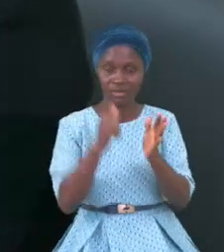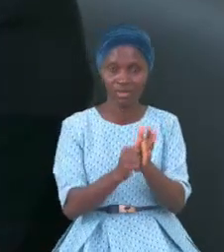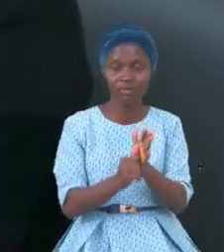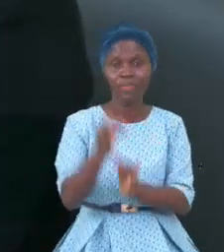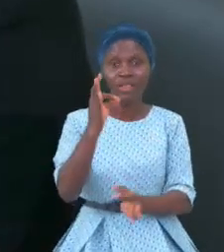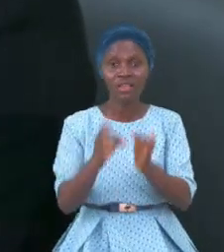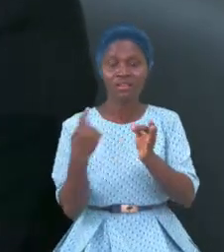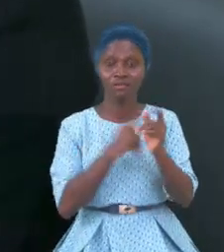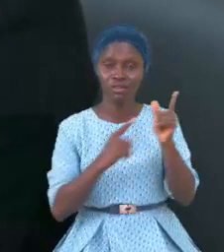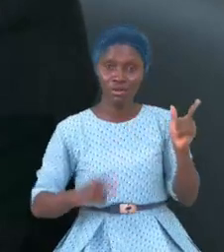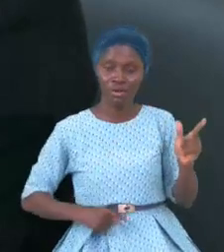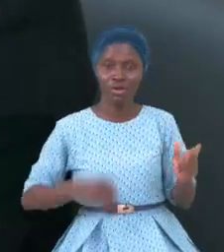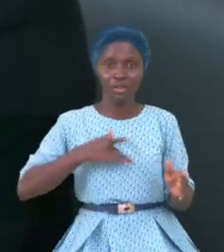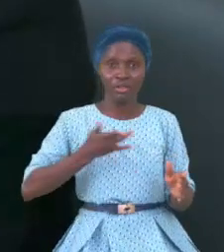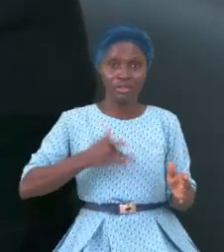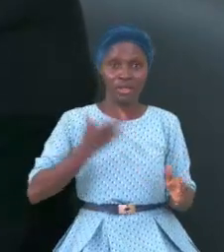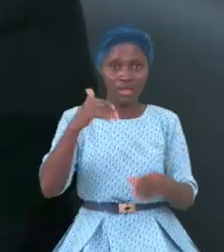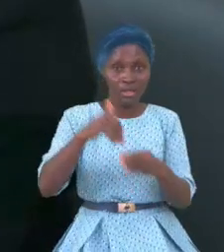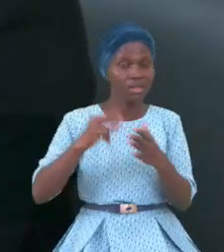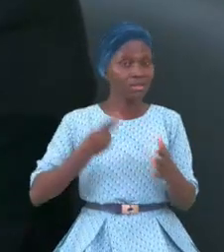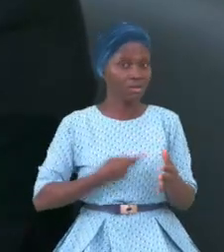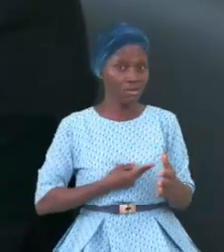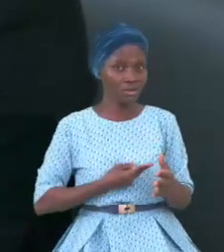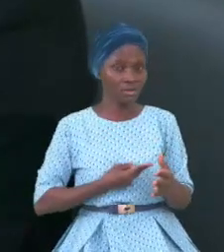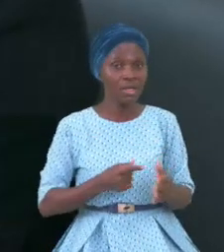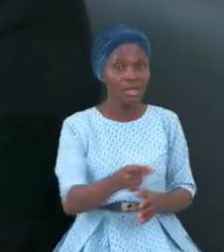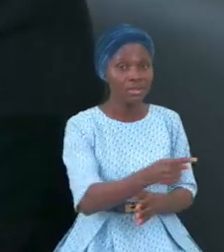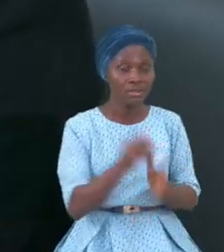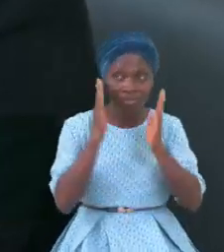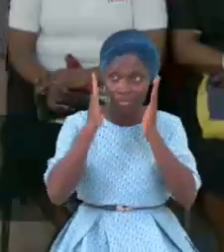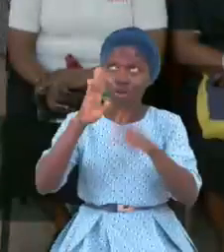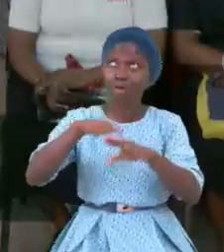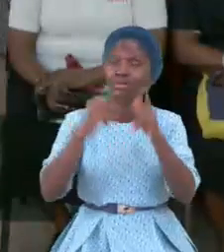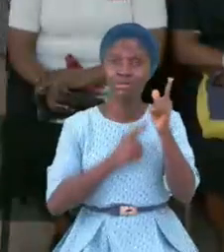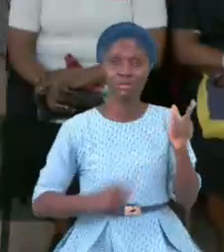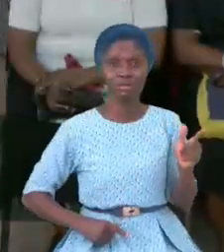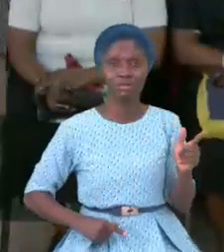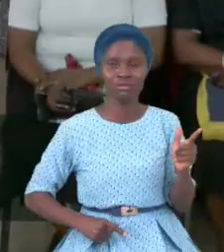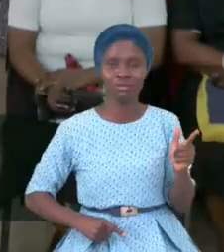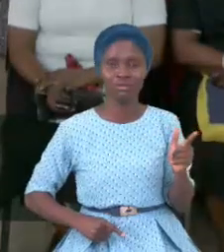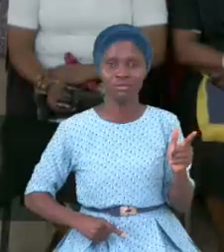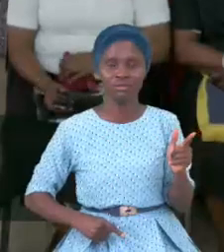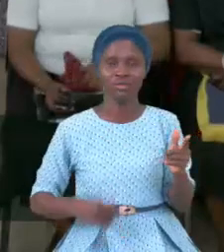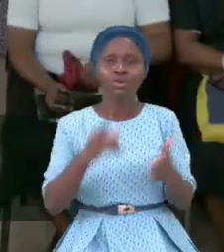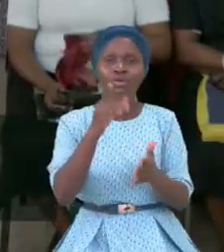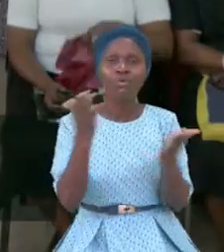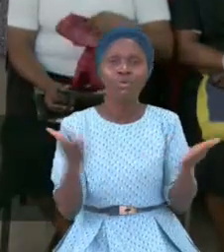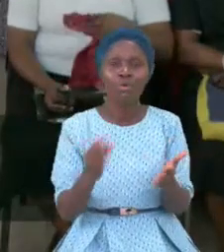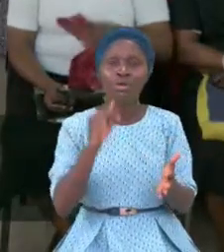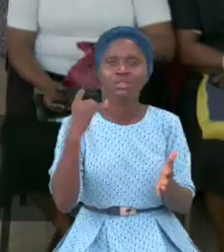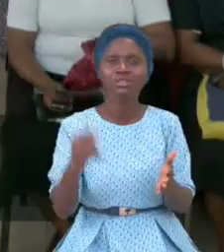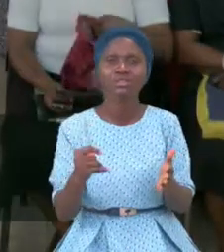Lord delight in us, they concentrated on the Lord. What's the concentration? What's